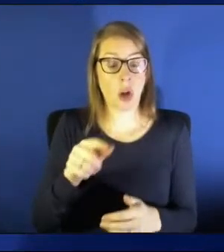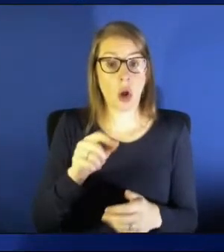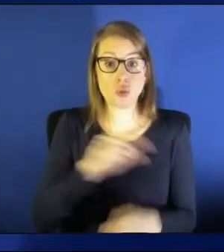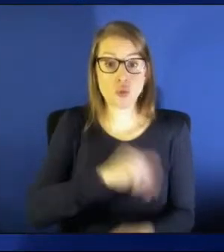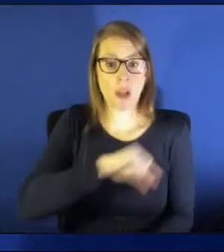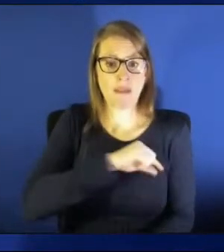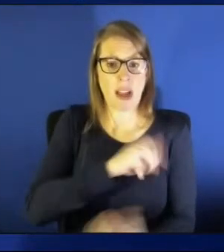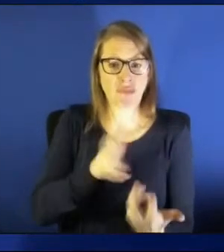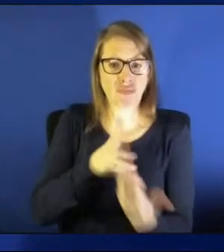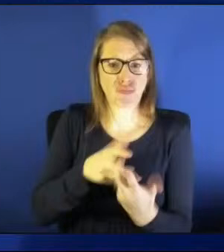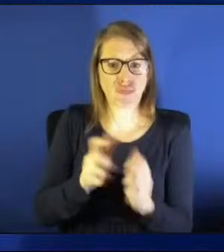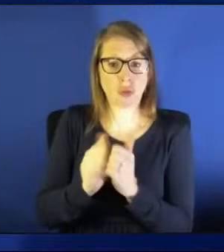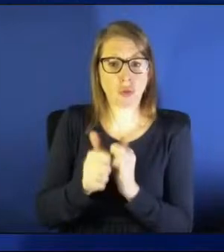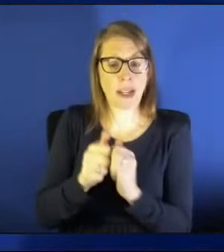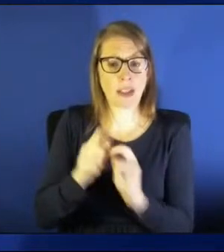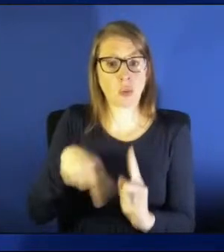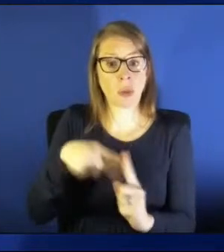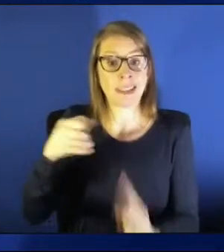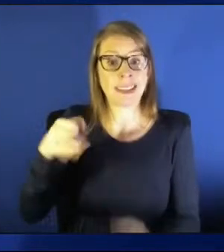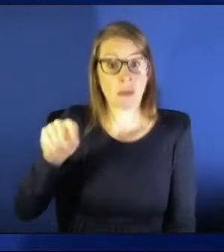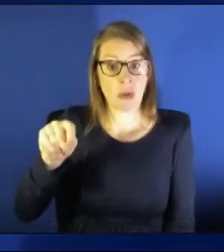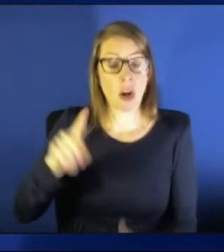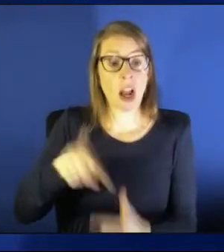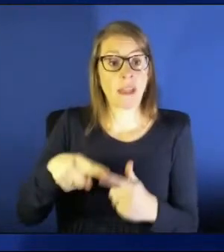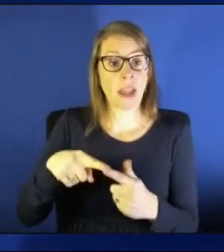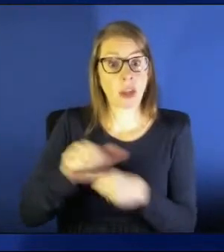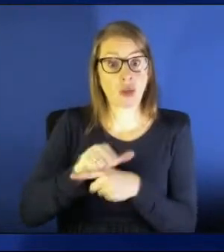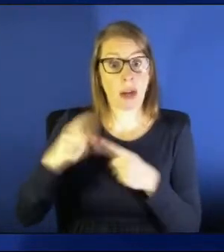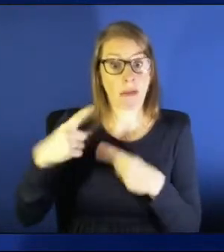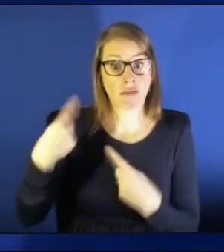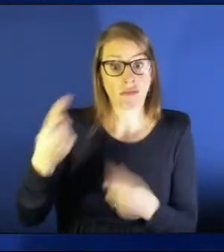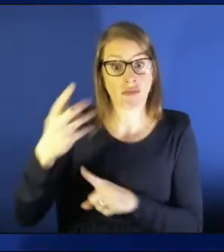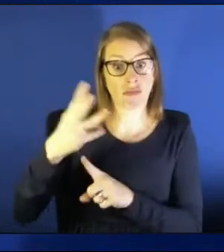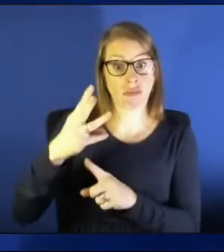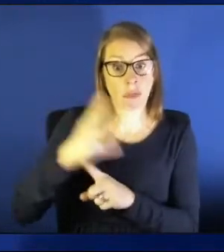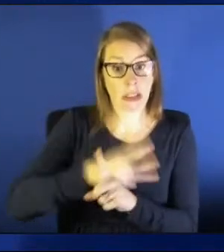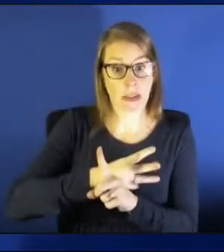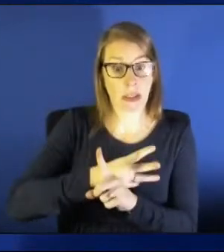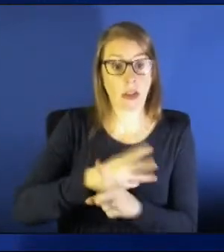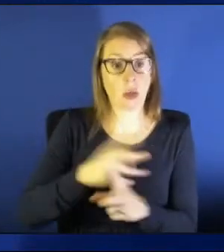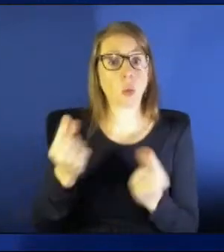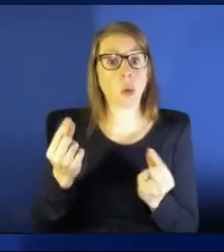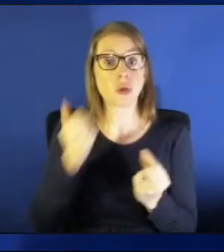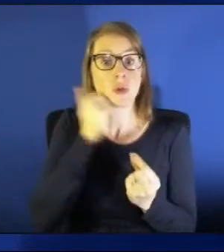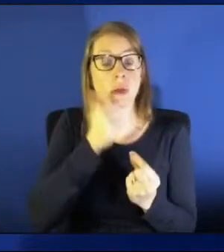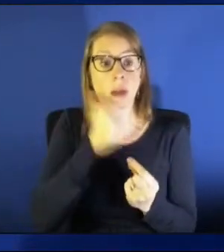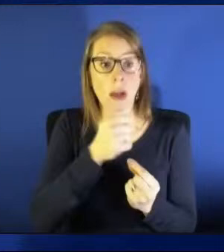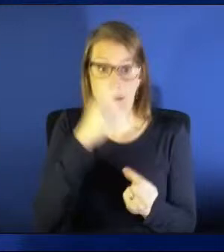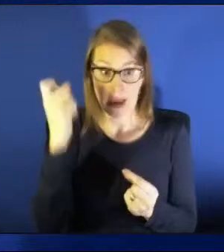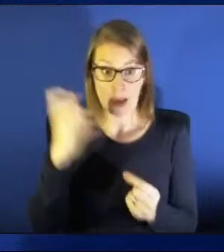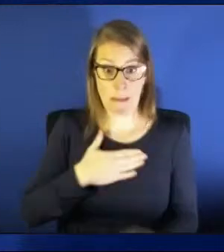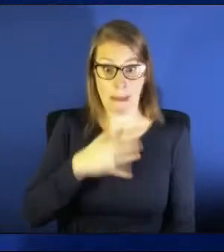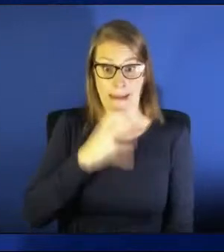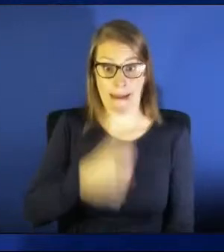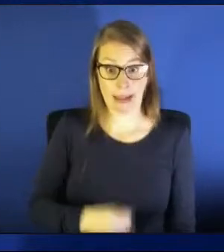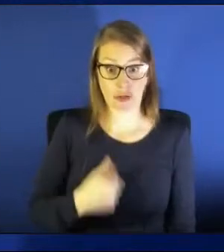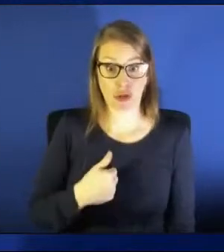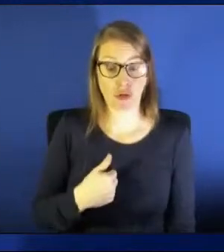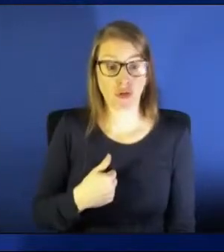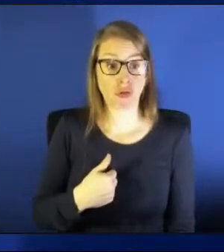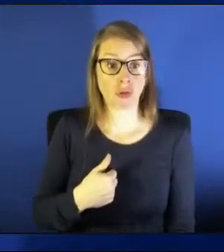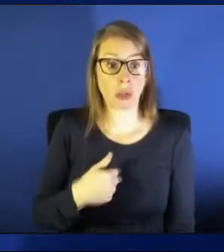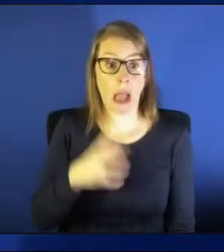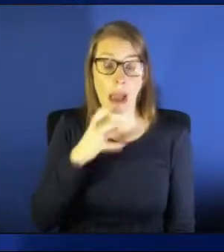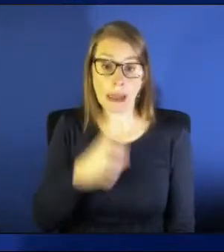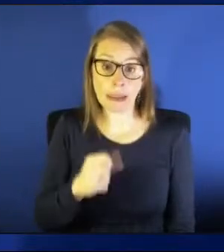pretty much training for about 6 months. And what does that look like on a daily basis? Well, what I do is, because of my age, and I guess I'm an older runner, I